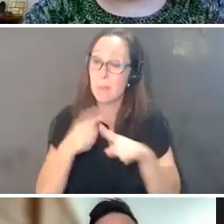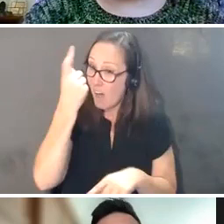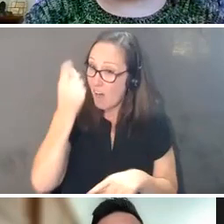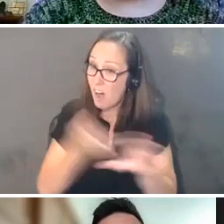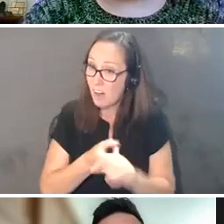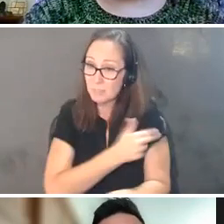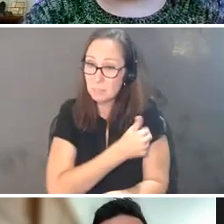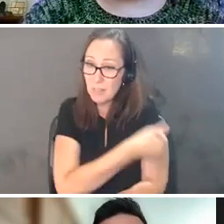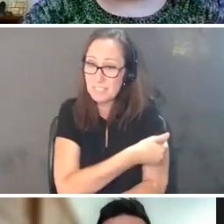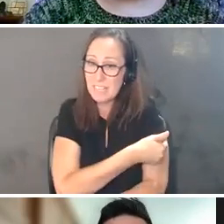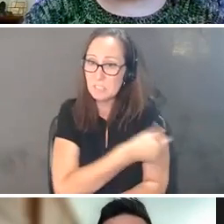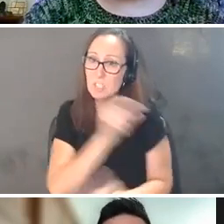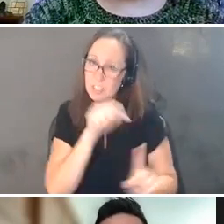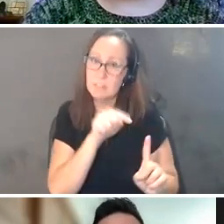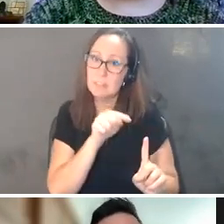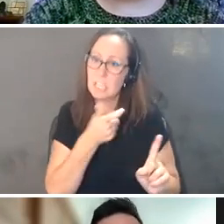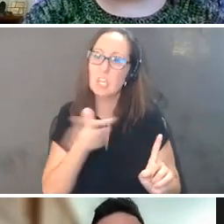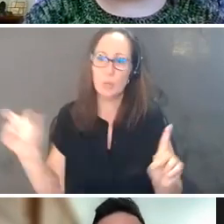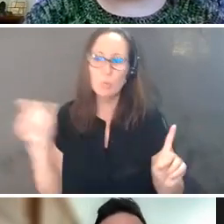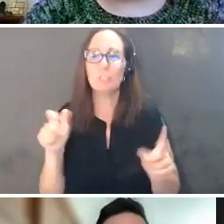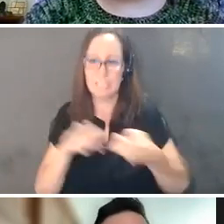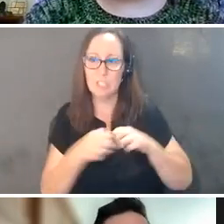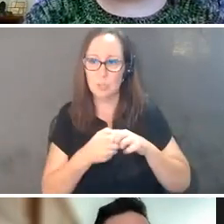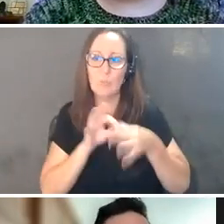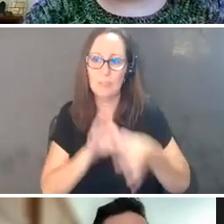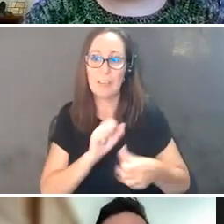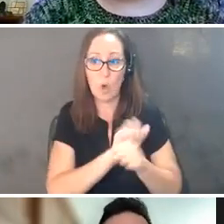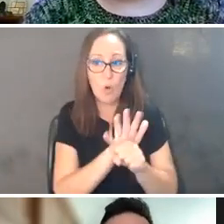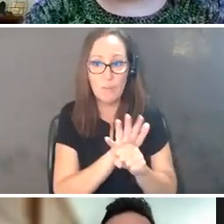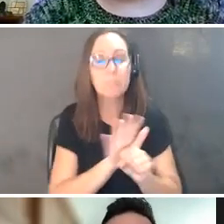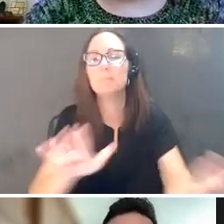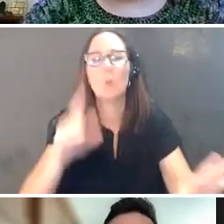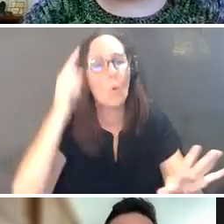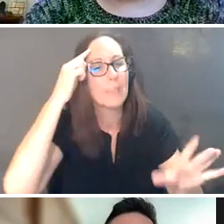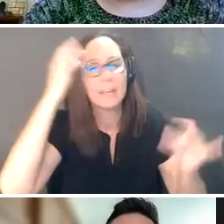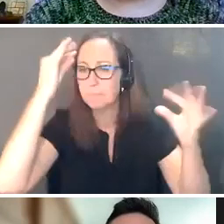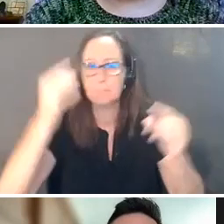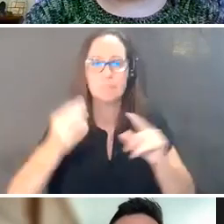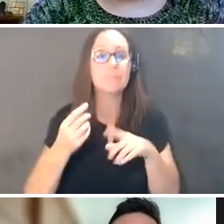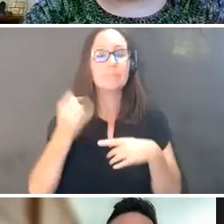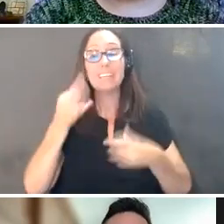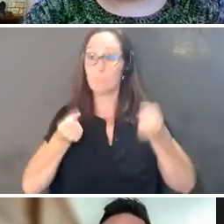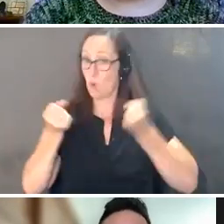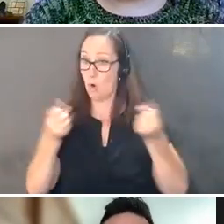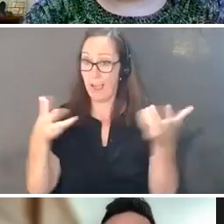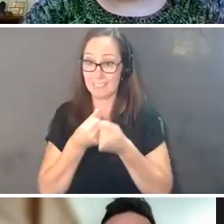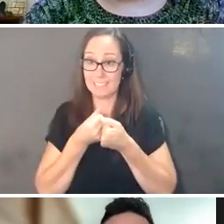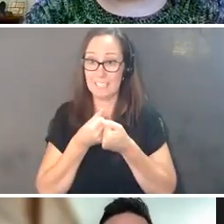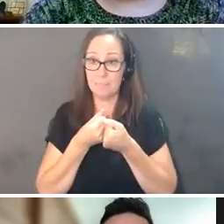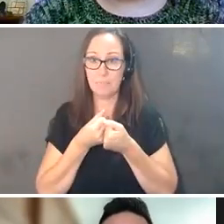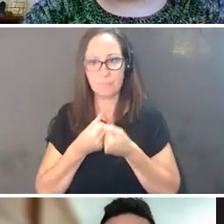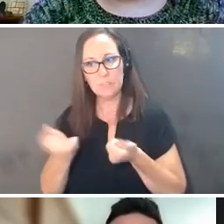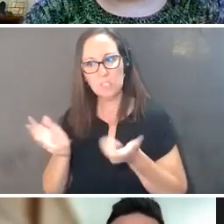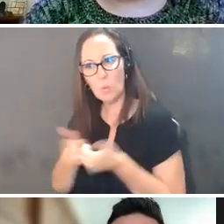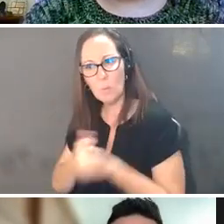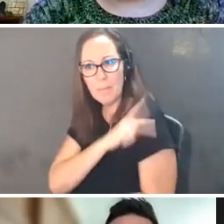huge issue with COVID, right? Just think about if you were ever had a problem before, let's say you got in a car accident. You know, I'll speak to patients who said,